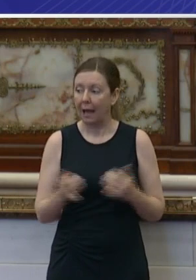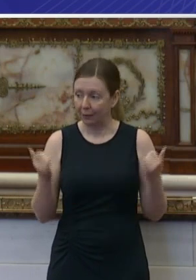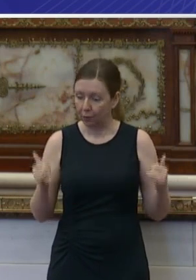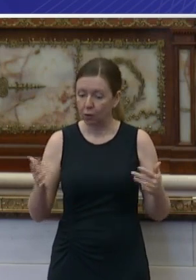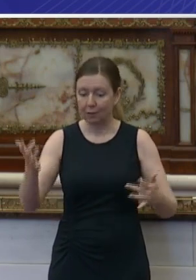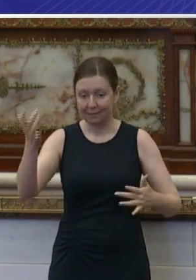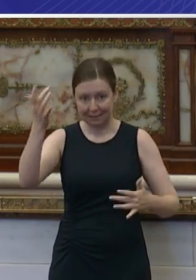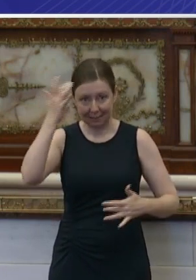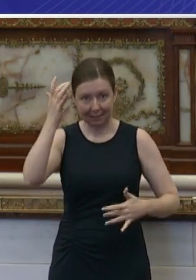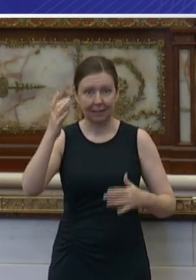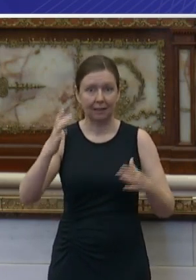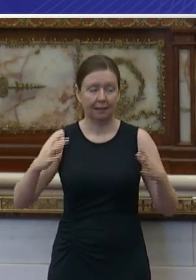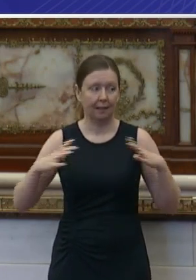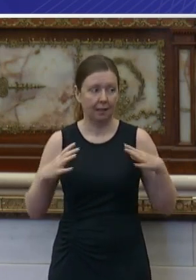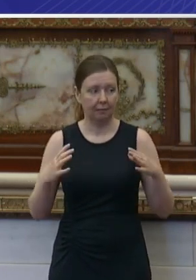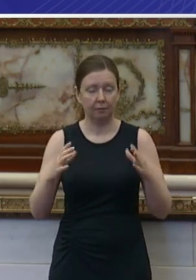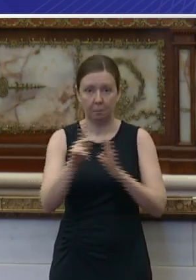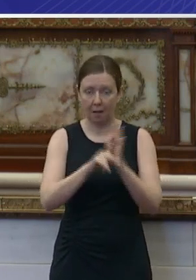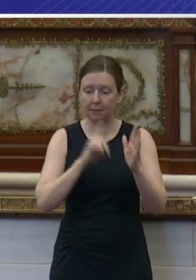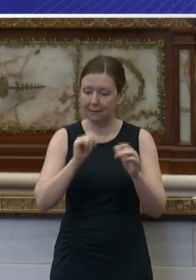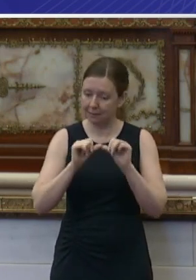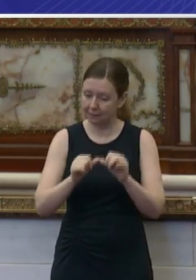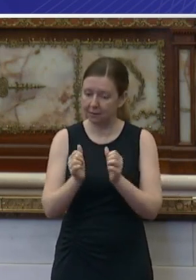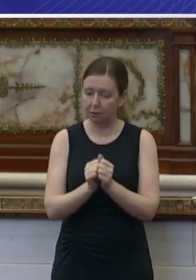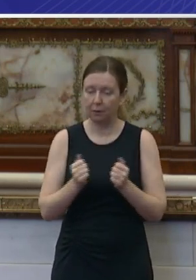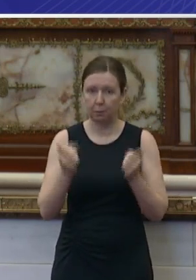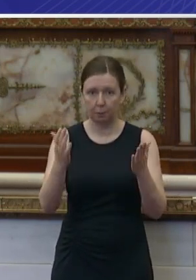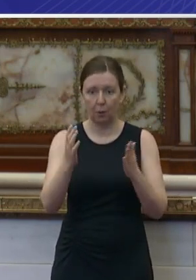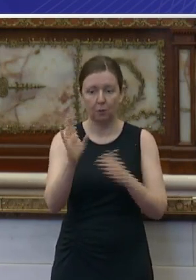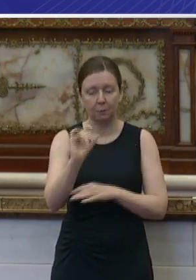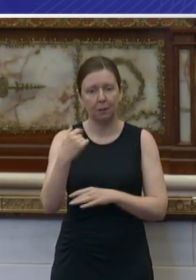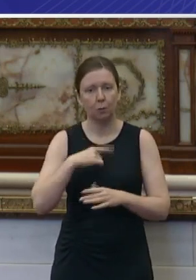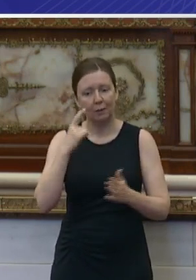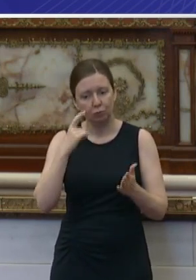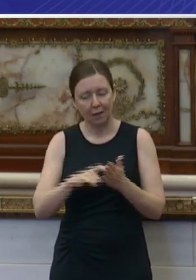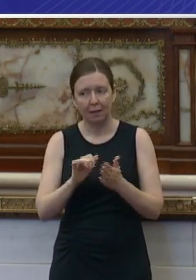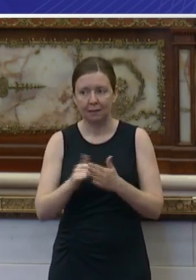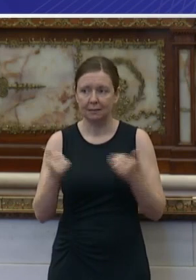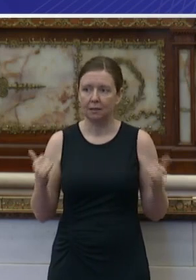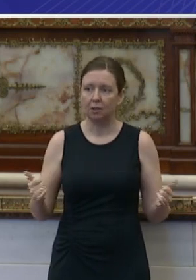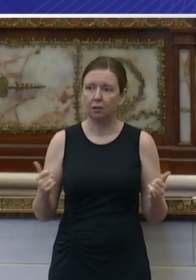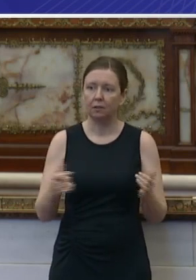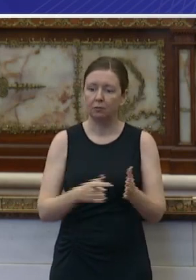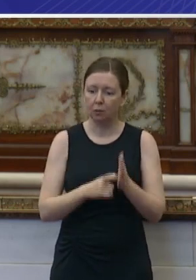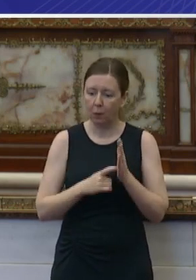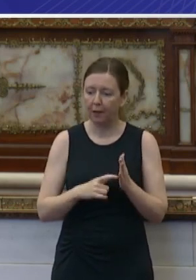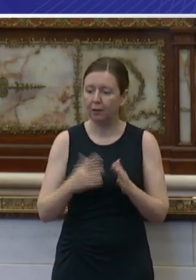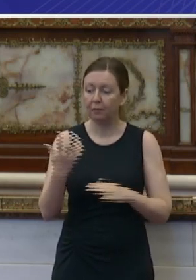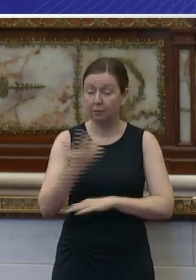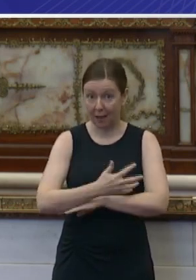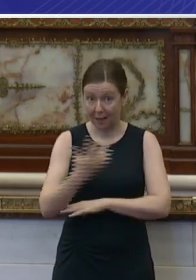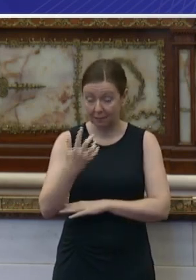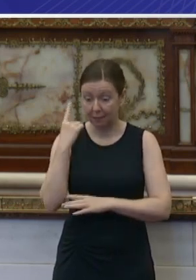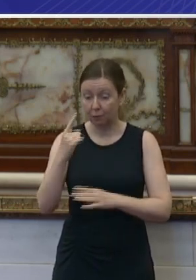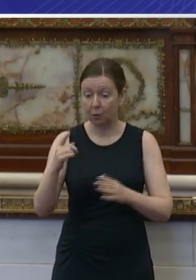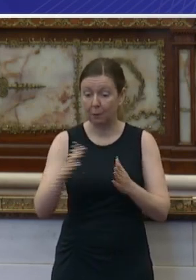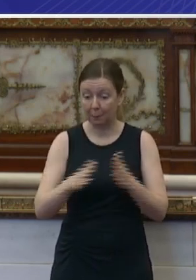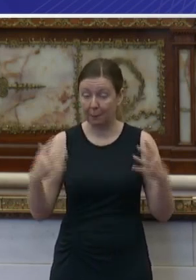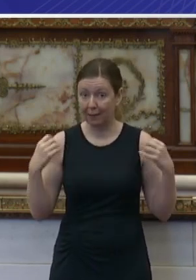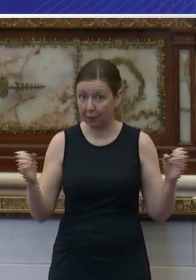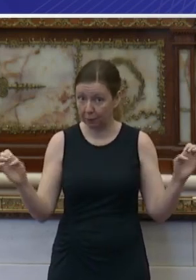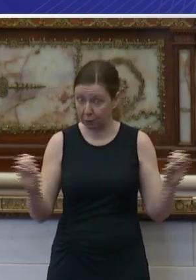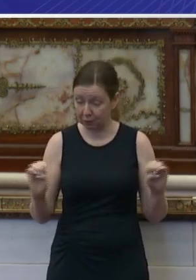leave policy is consistent with the proposed bill, we recognize that the current required 5-day sick leave policy for public health